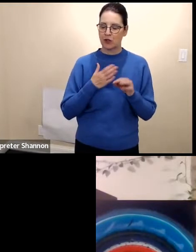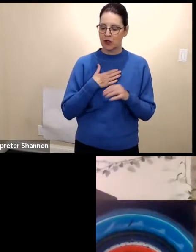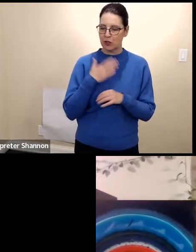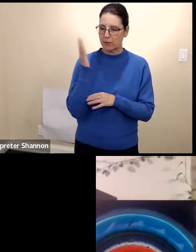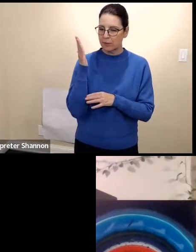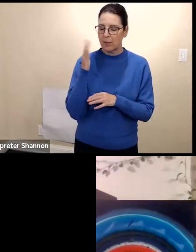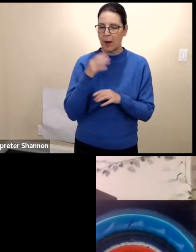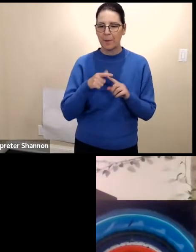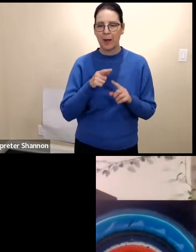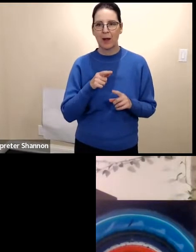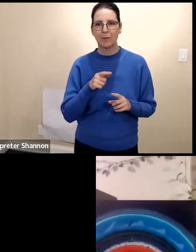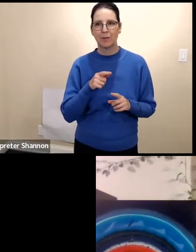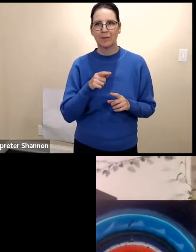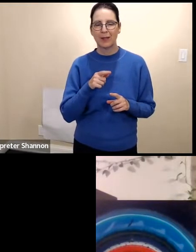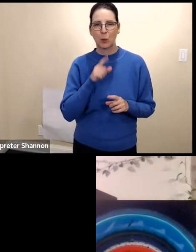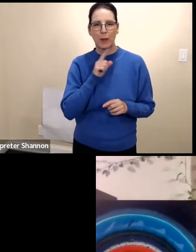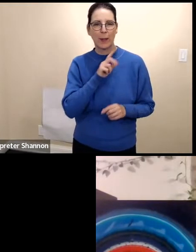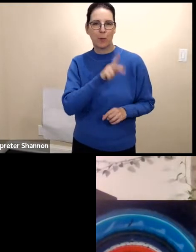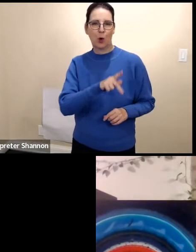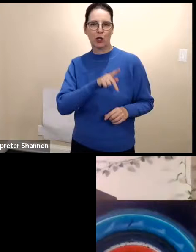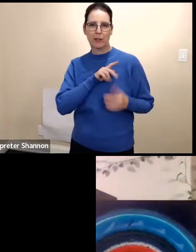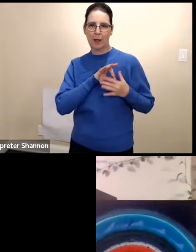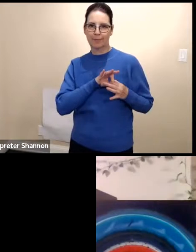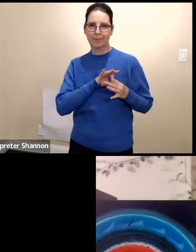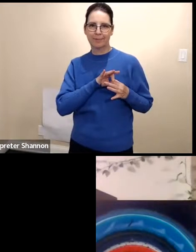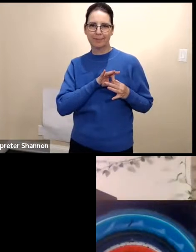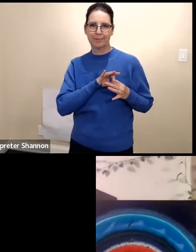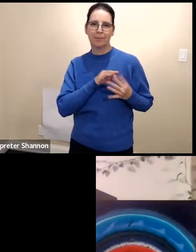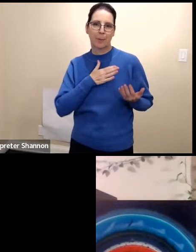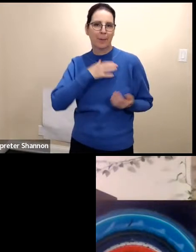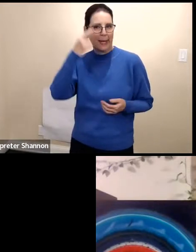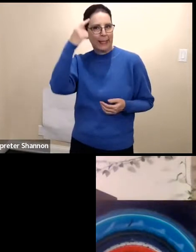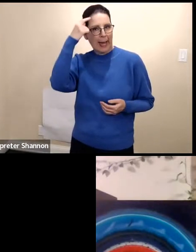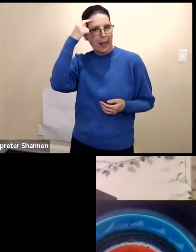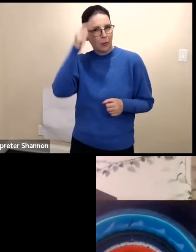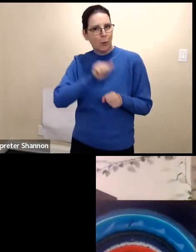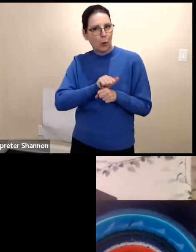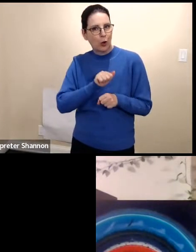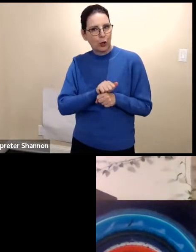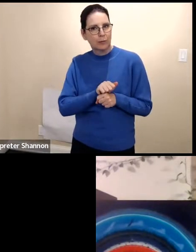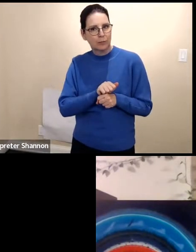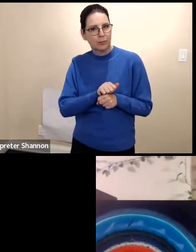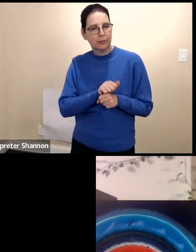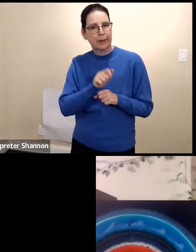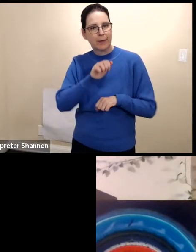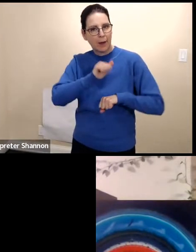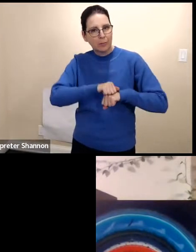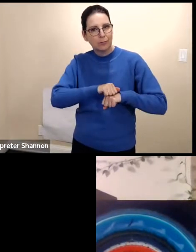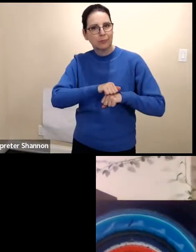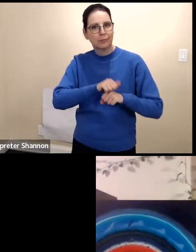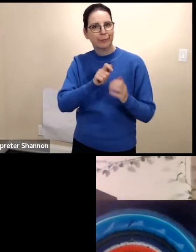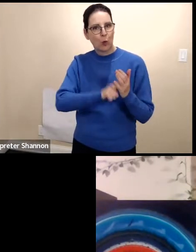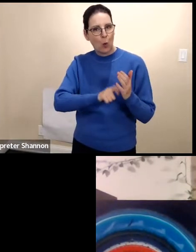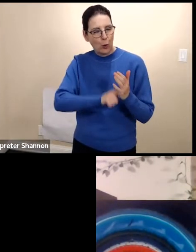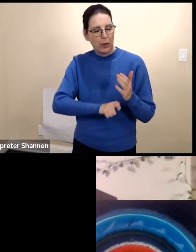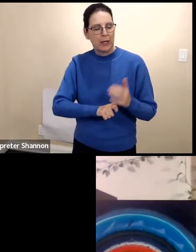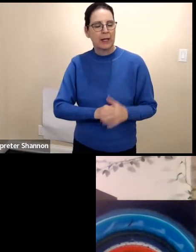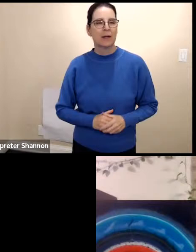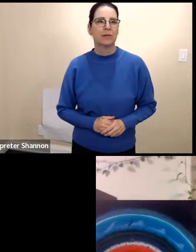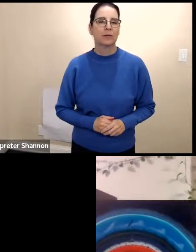a really personal thing um because my dad worked there and I